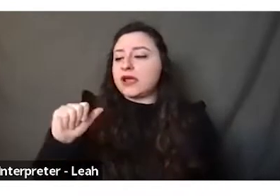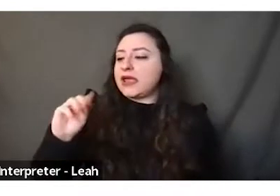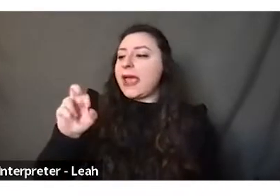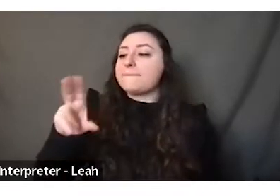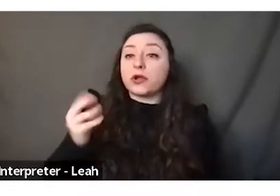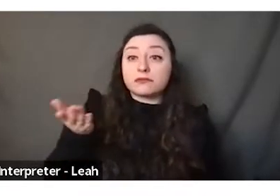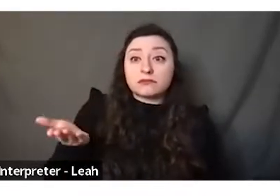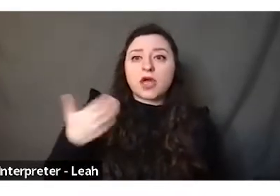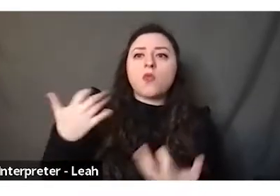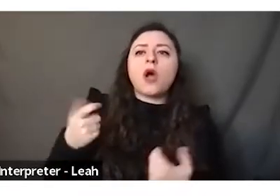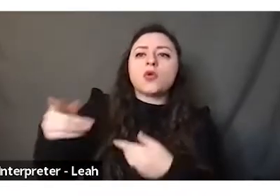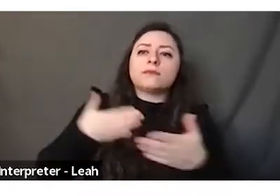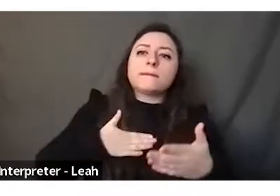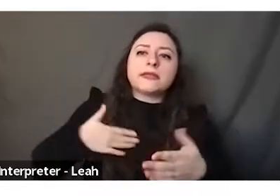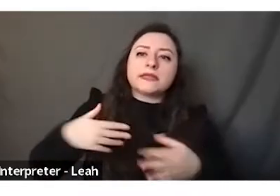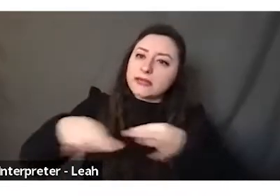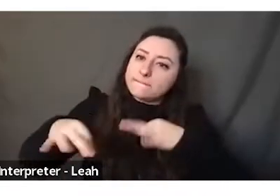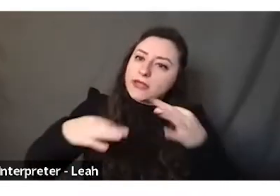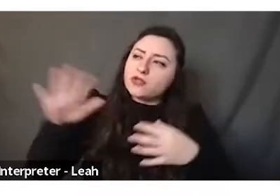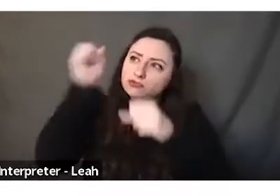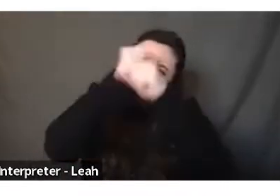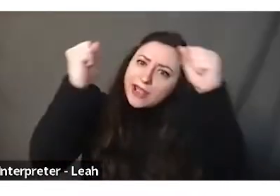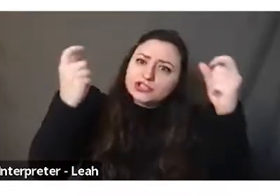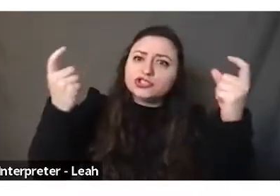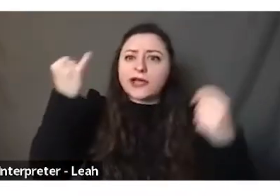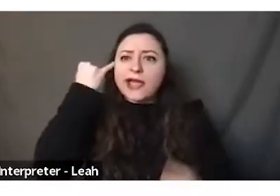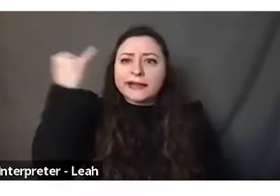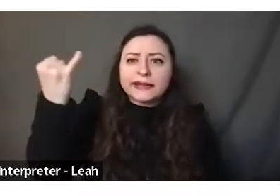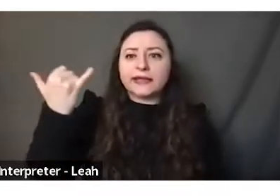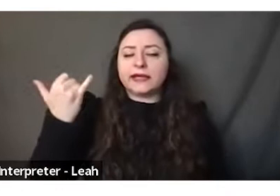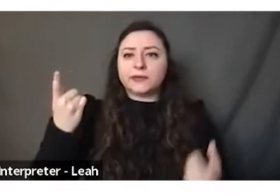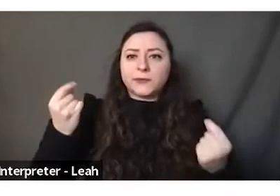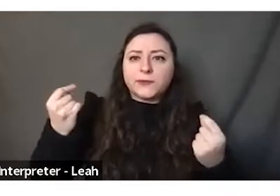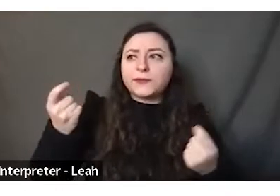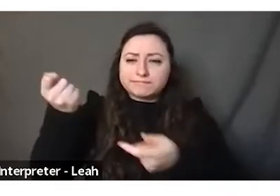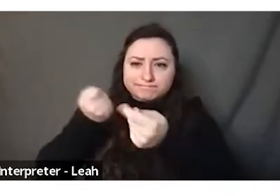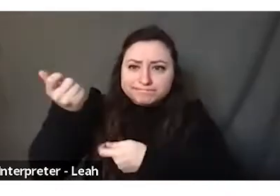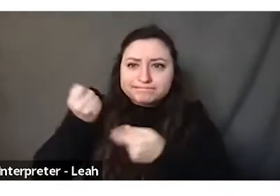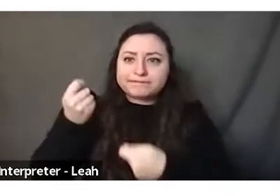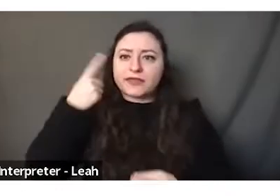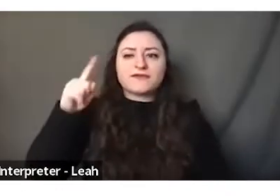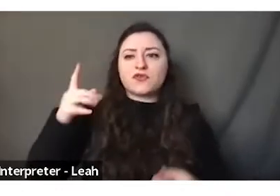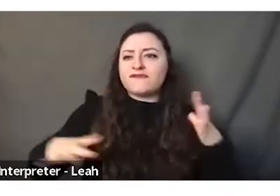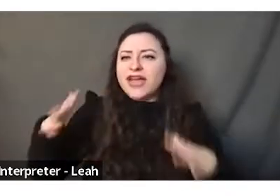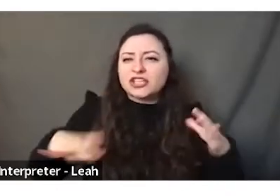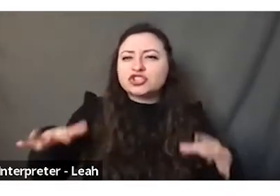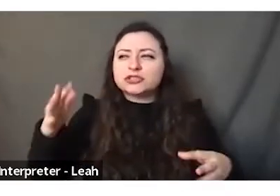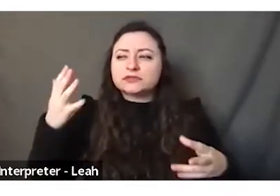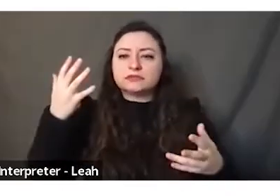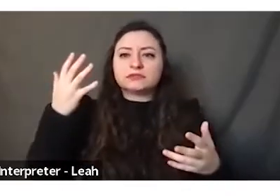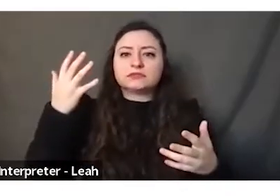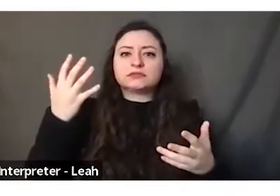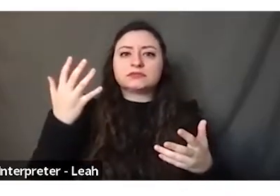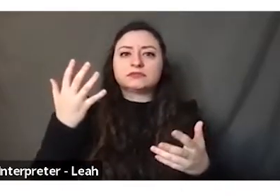you to just explain to us some of your strategy behind pulling in some of the fashion insiders, and then